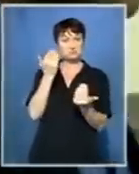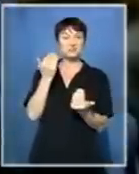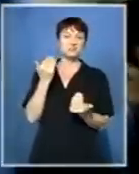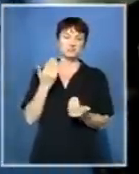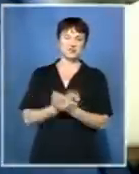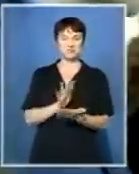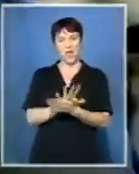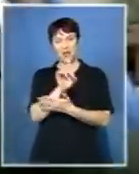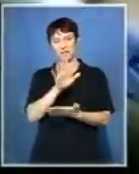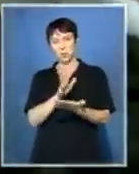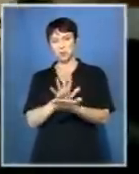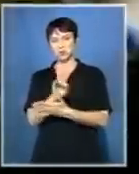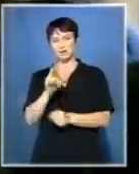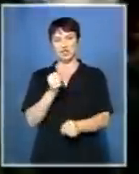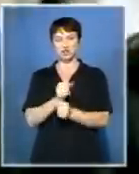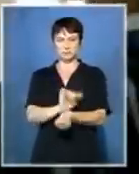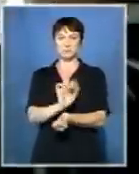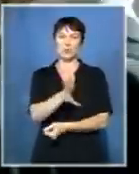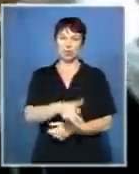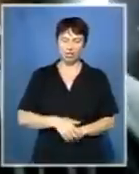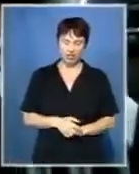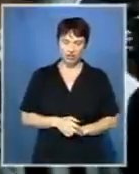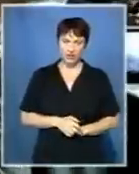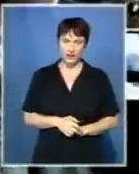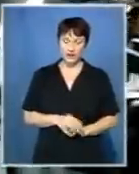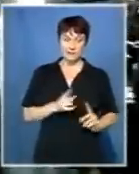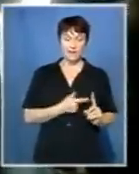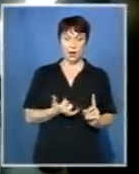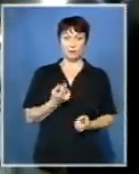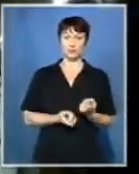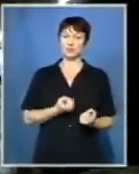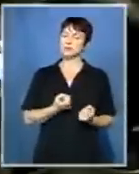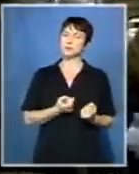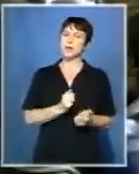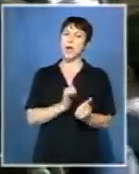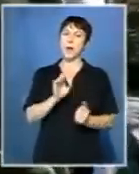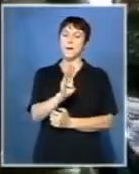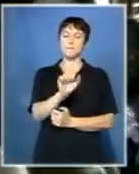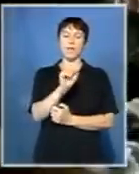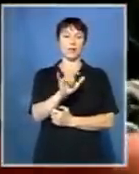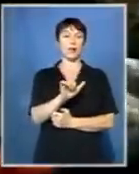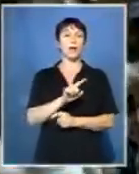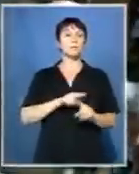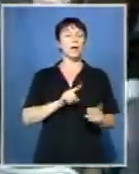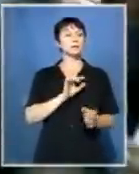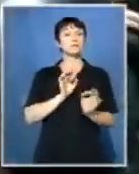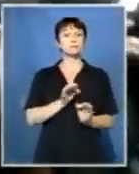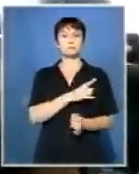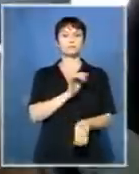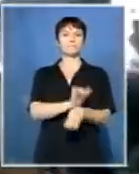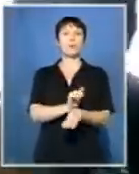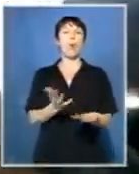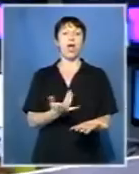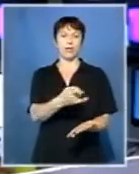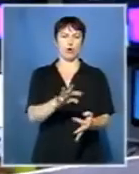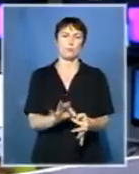in between 11 and 12 years. Pistorius is currently out on bail, serving his sentence under house